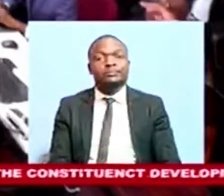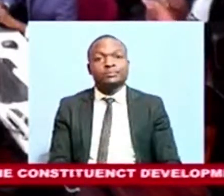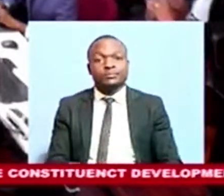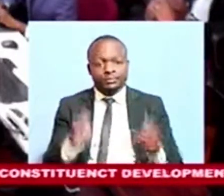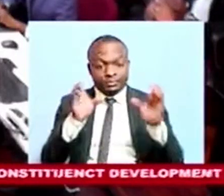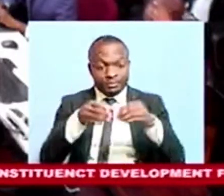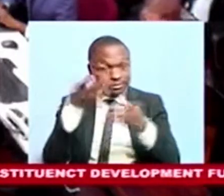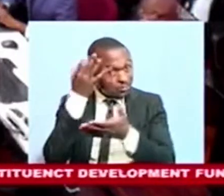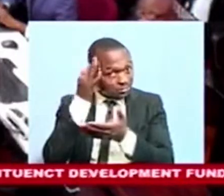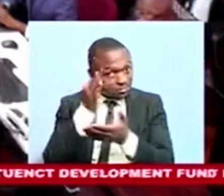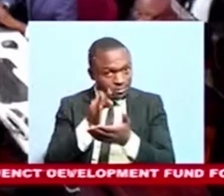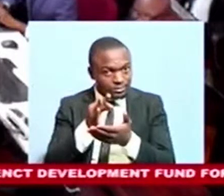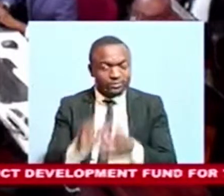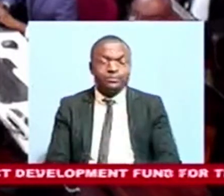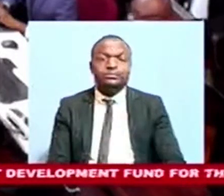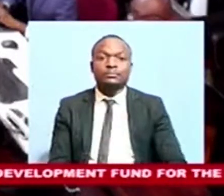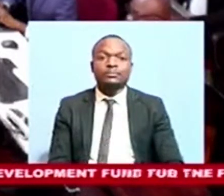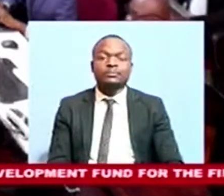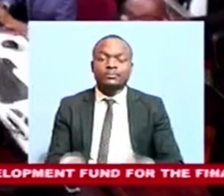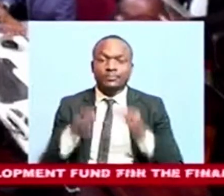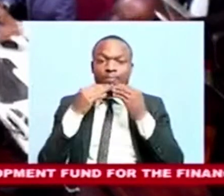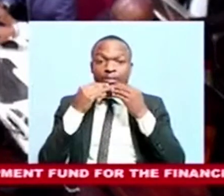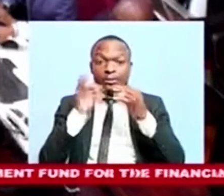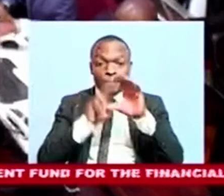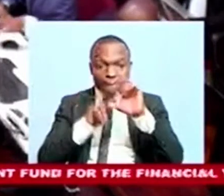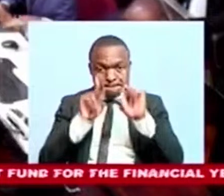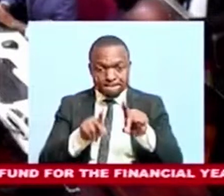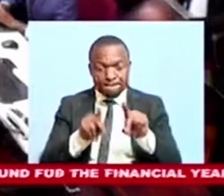Secretary. Thank you, Chair.